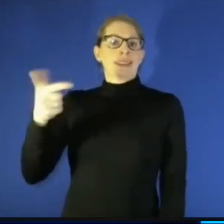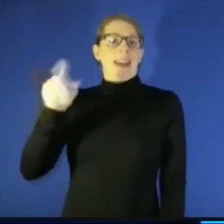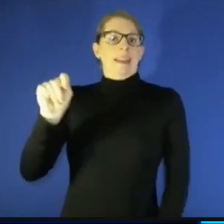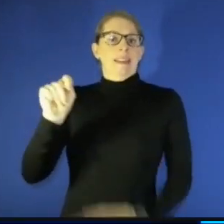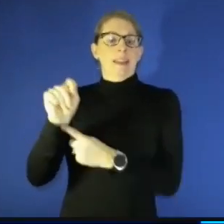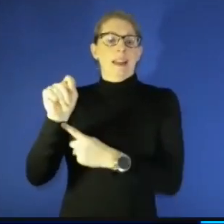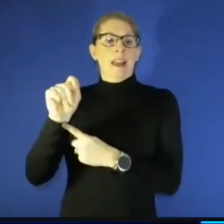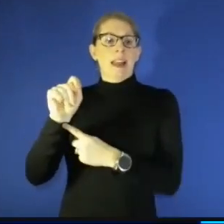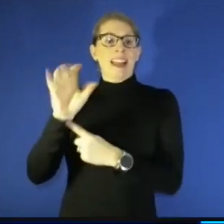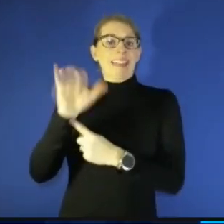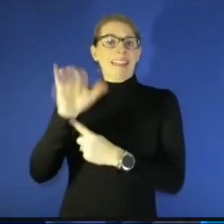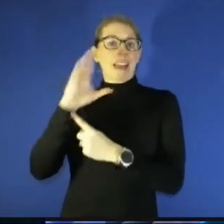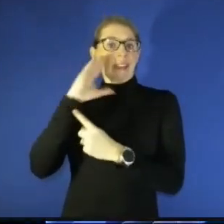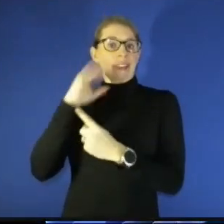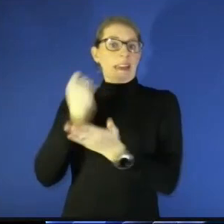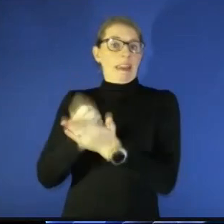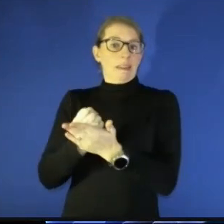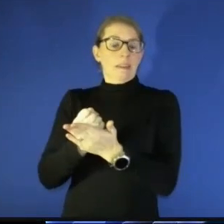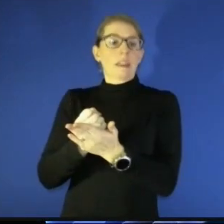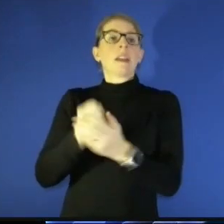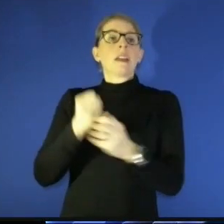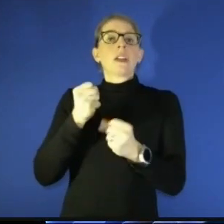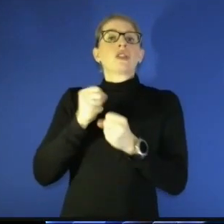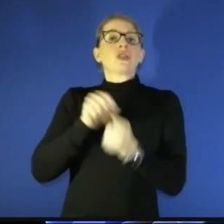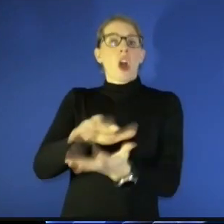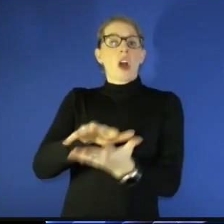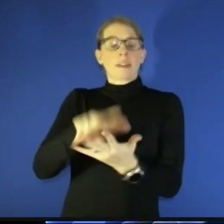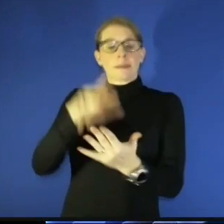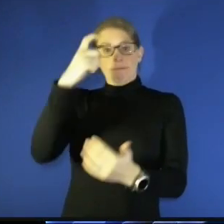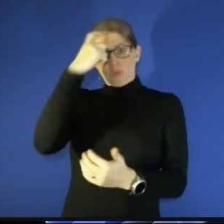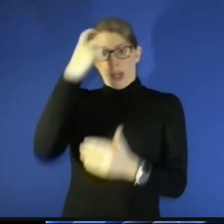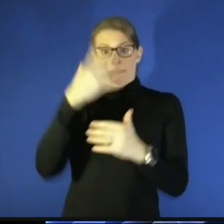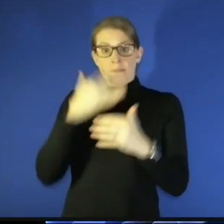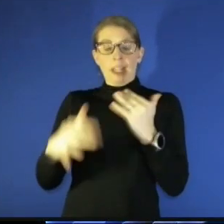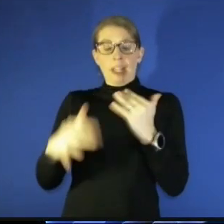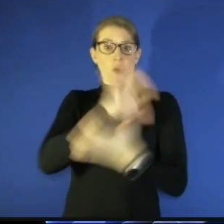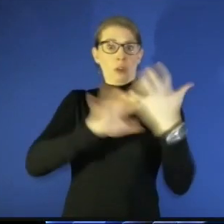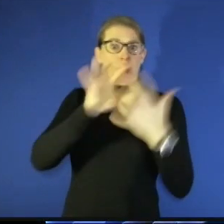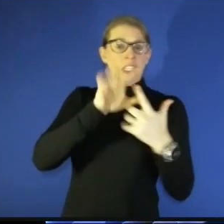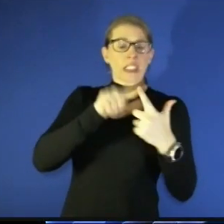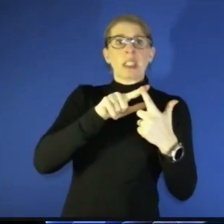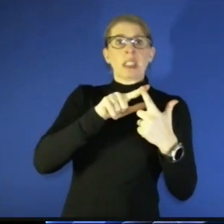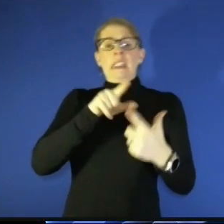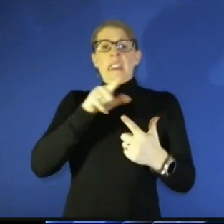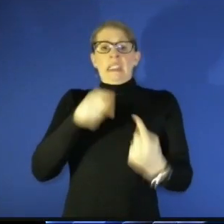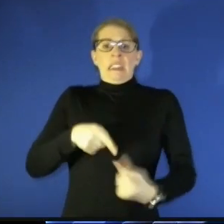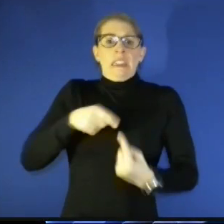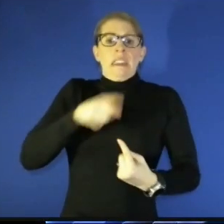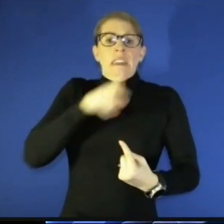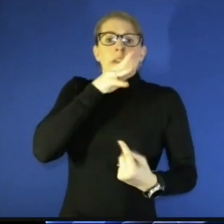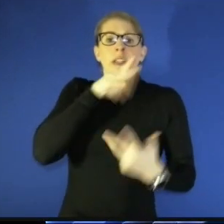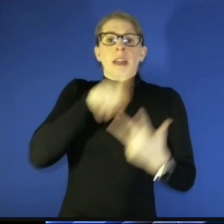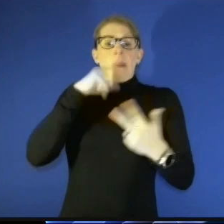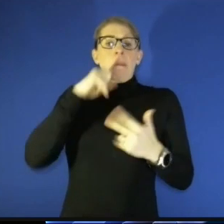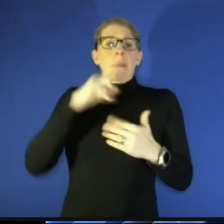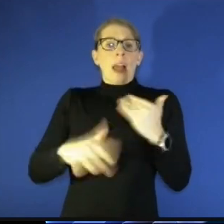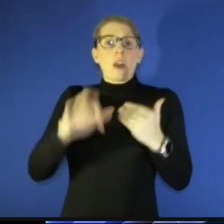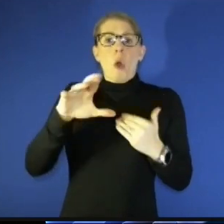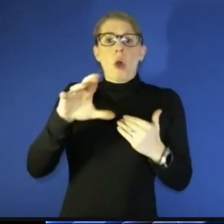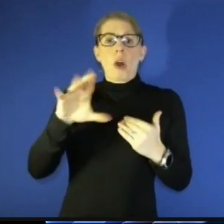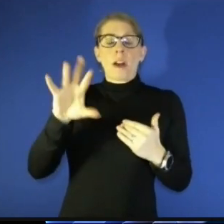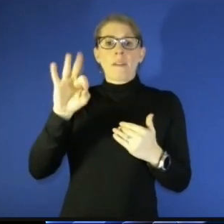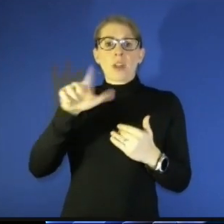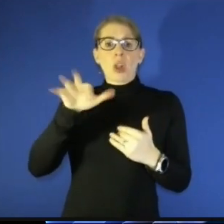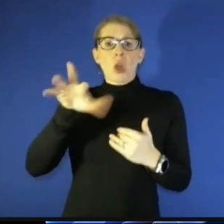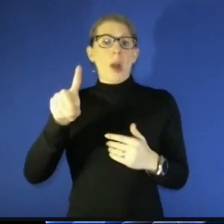brain bleed. Some signs you may have a brain bleed include confusion, difficulty speaking, blood or a fluid coming from the ears.